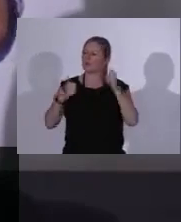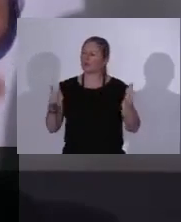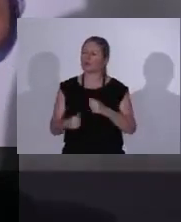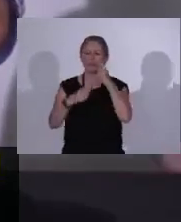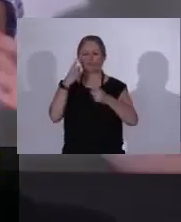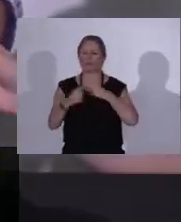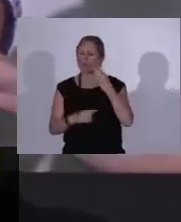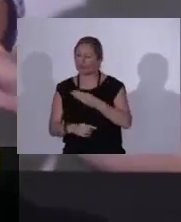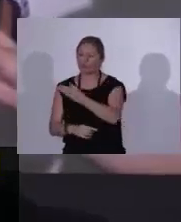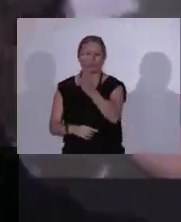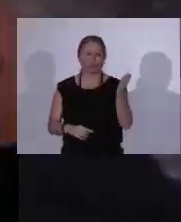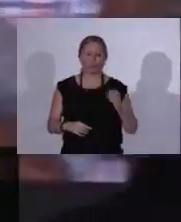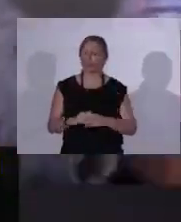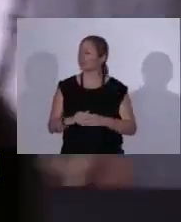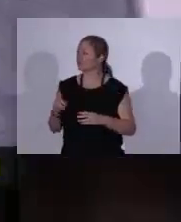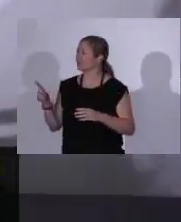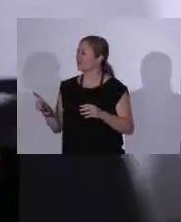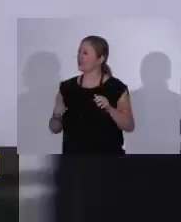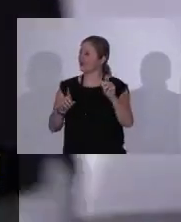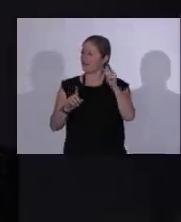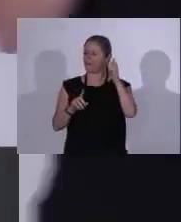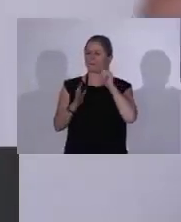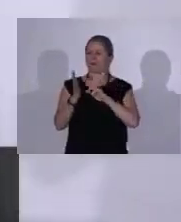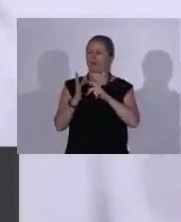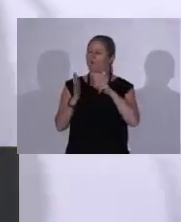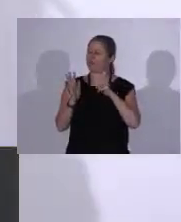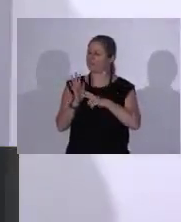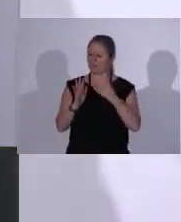that's what I loved about back in November, we heard from